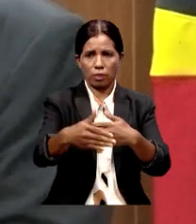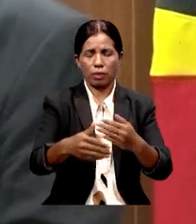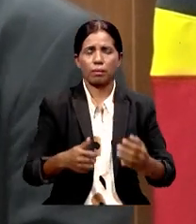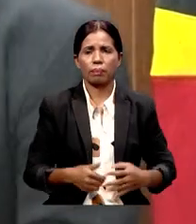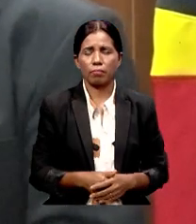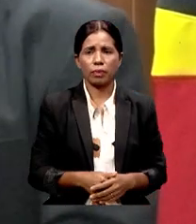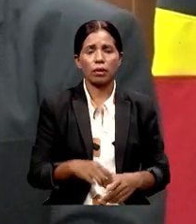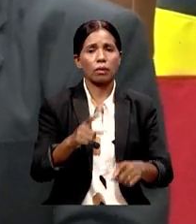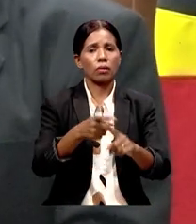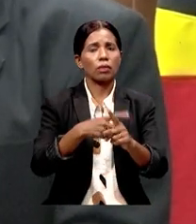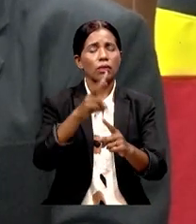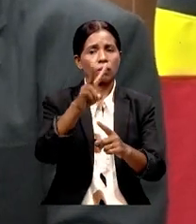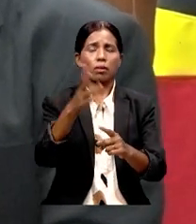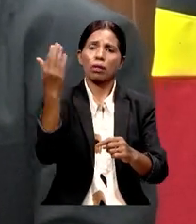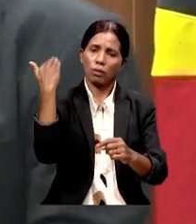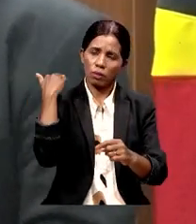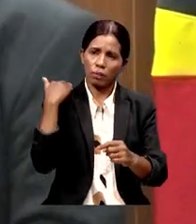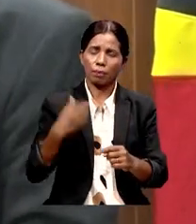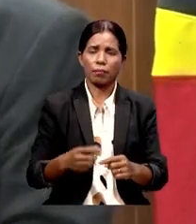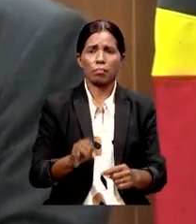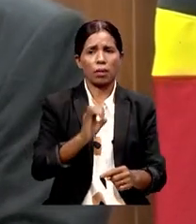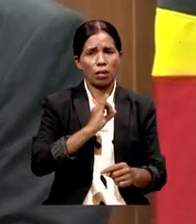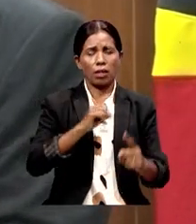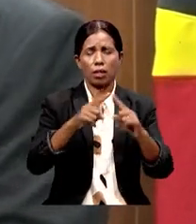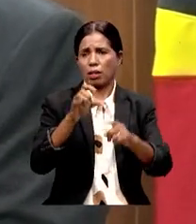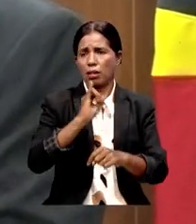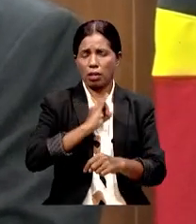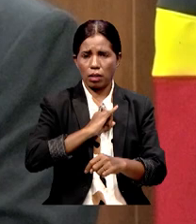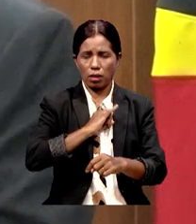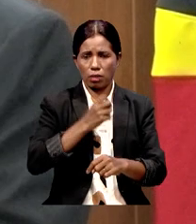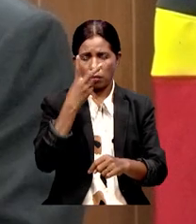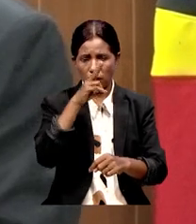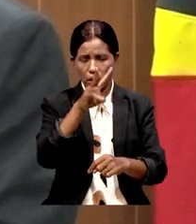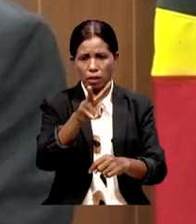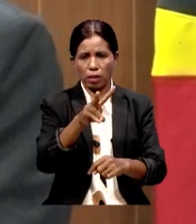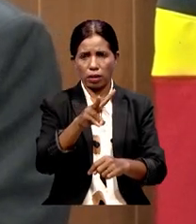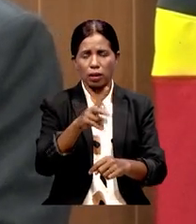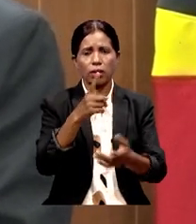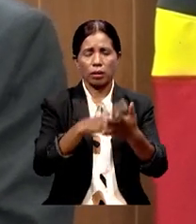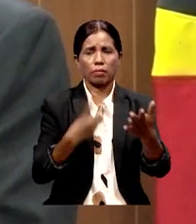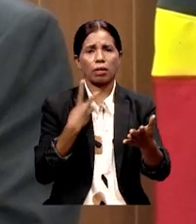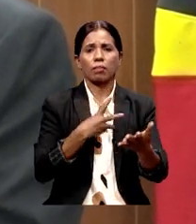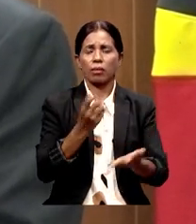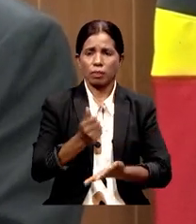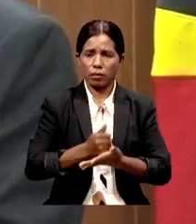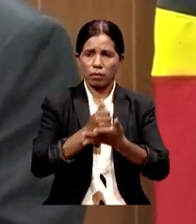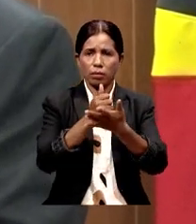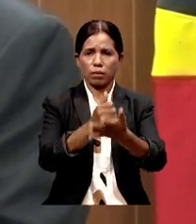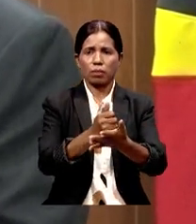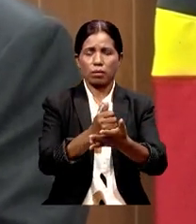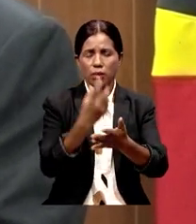ago. For me and my colleague, the CEO of JICS Foundation, to